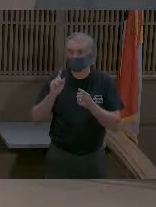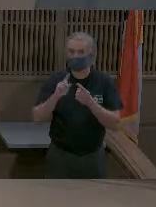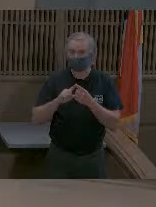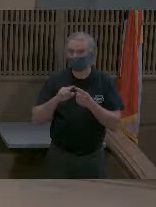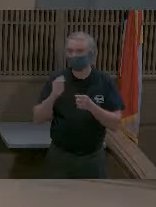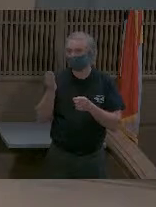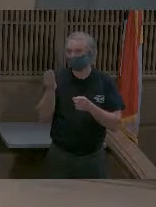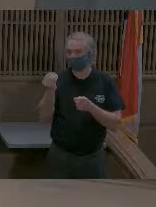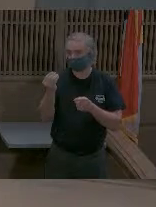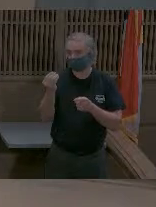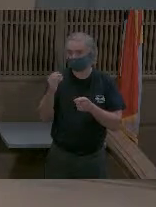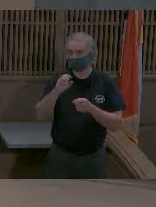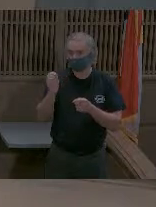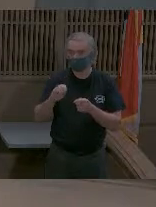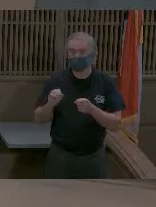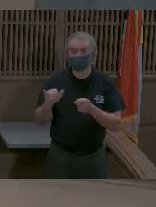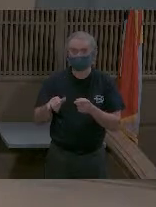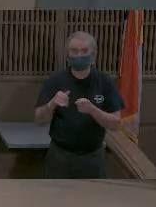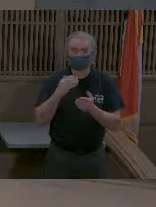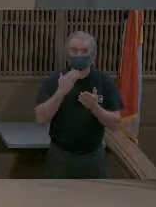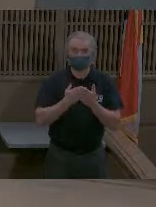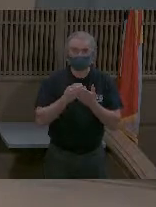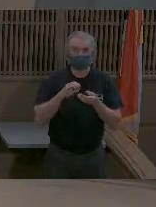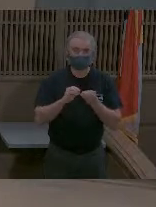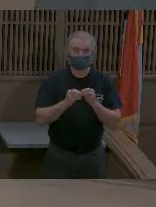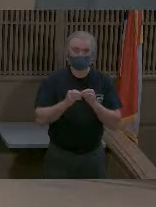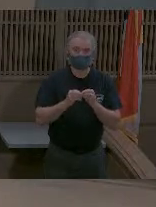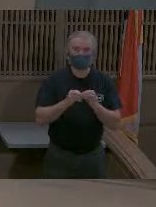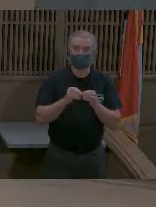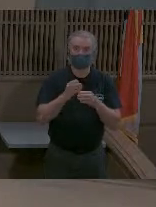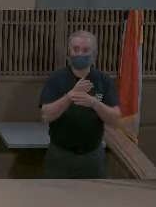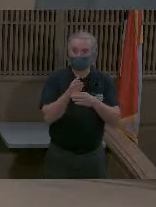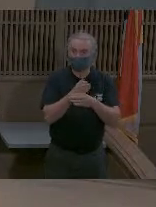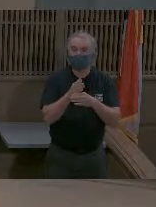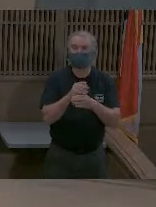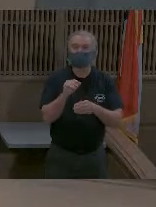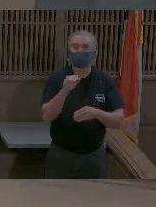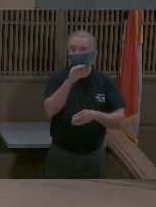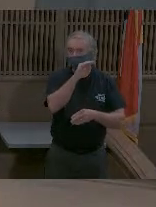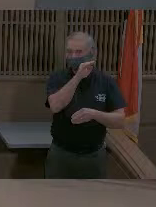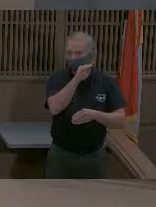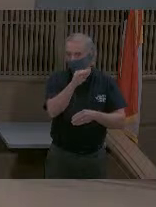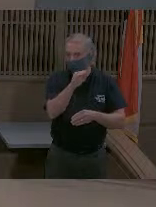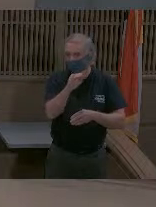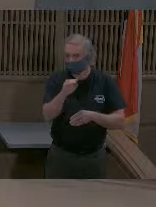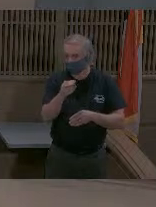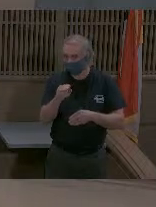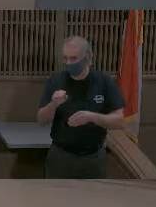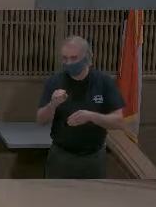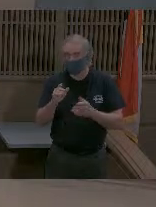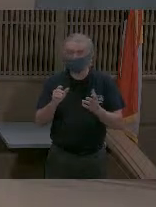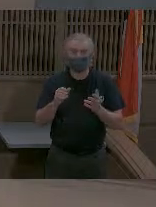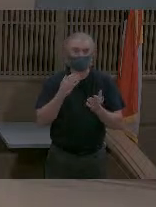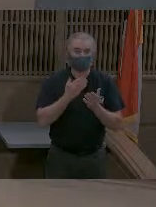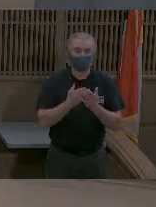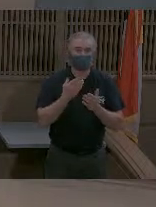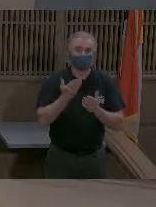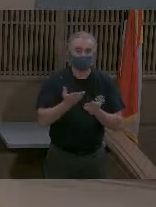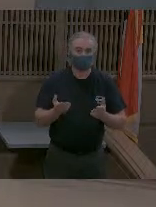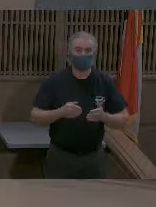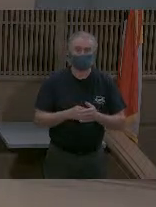And these are favorable trends. I think what we are seeing is